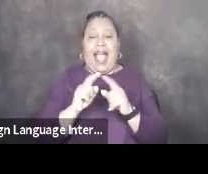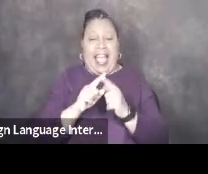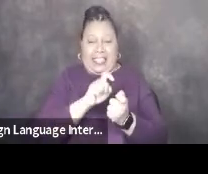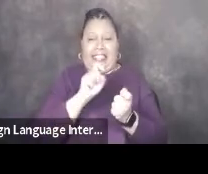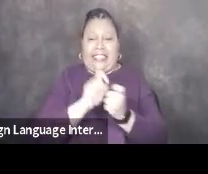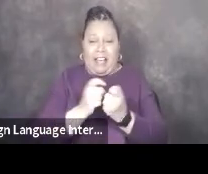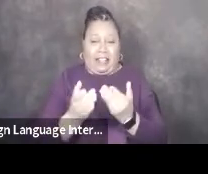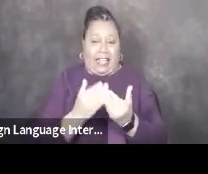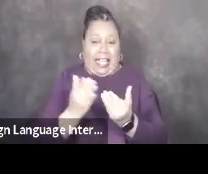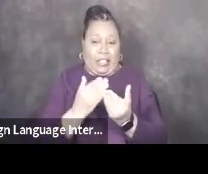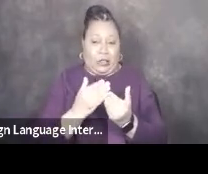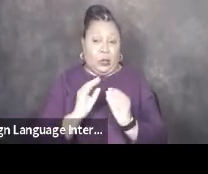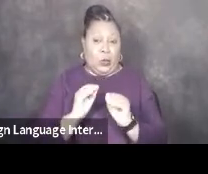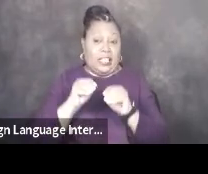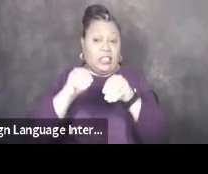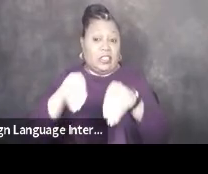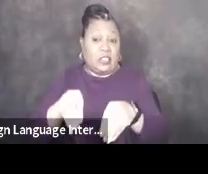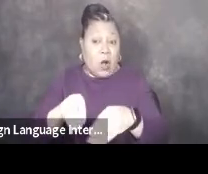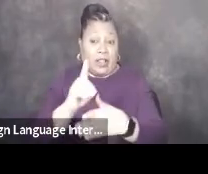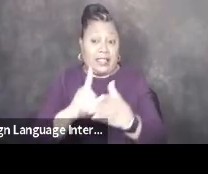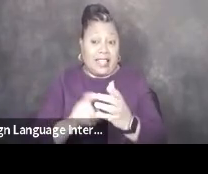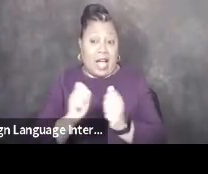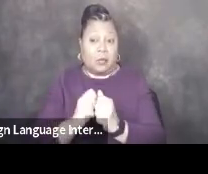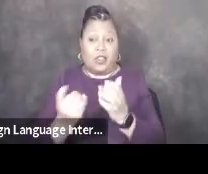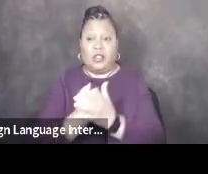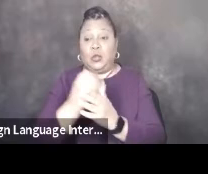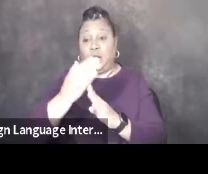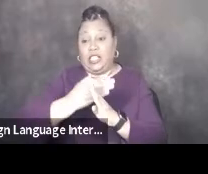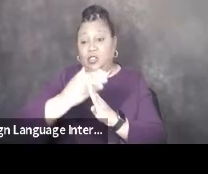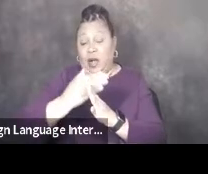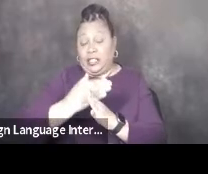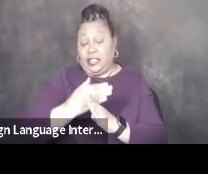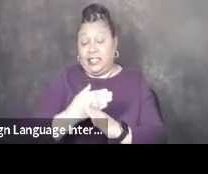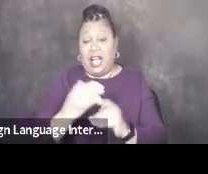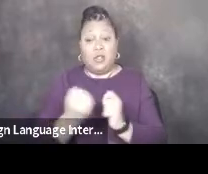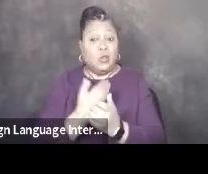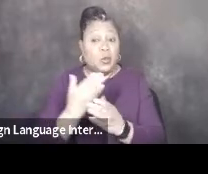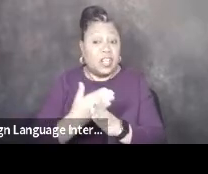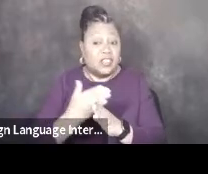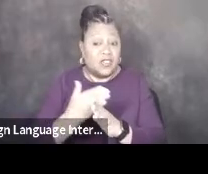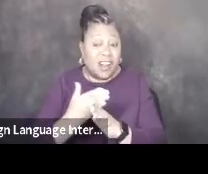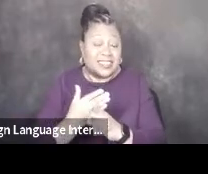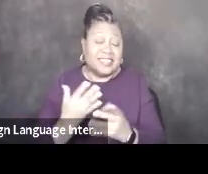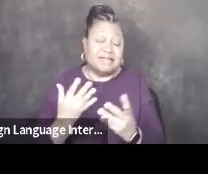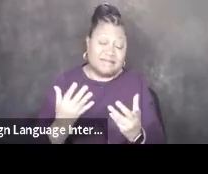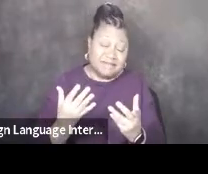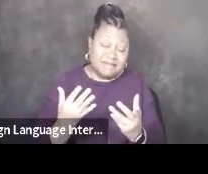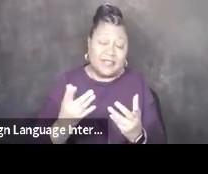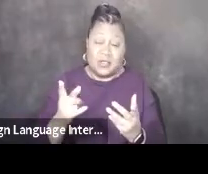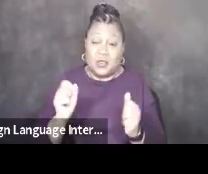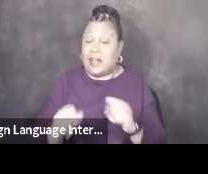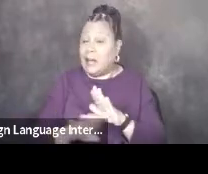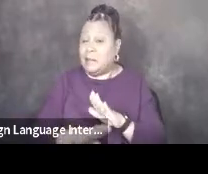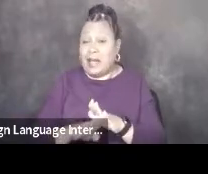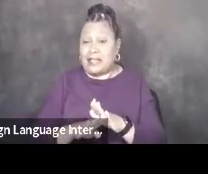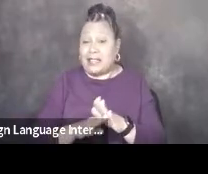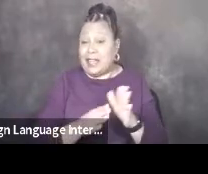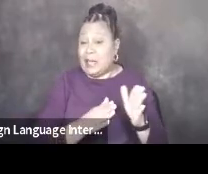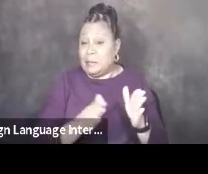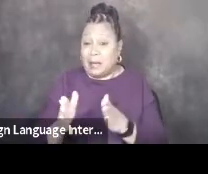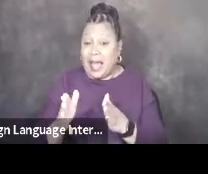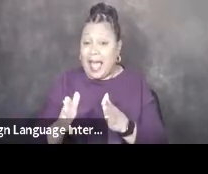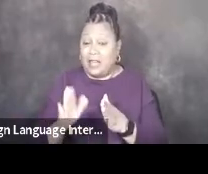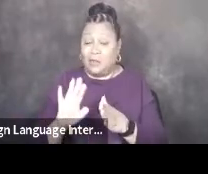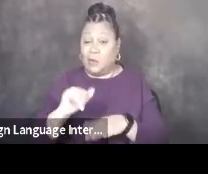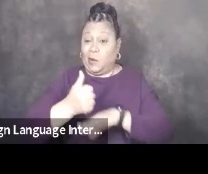definitely easier to install and design with new construction. In a new construction, you can basically plan where this elevator is